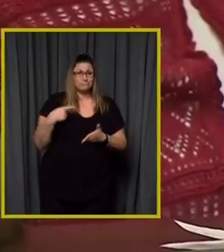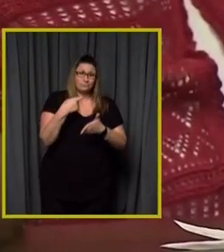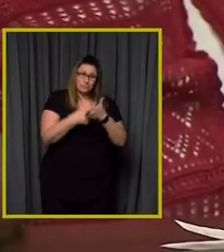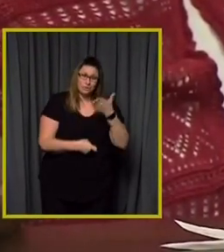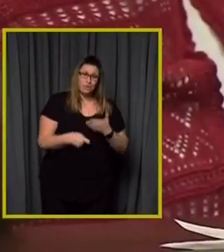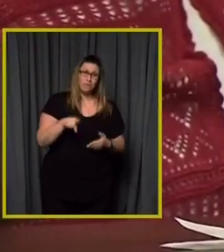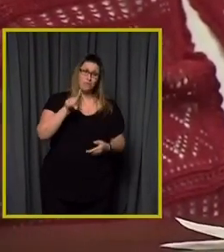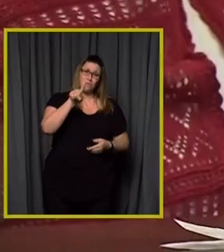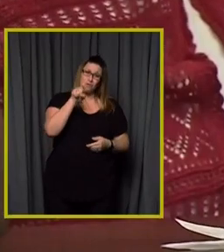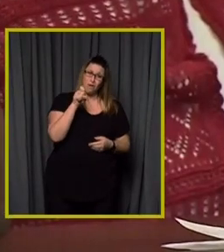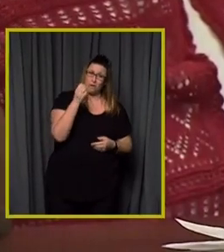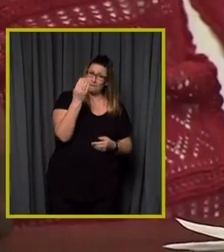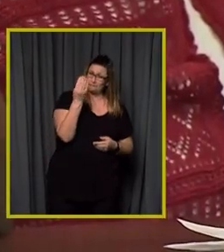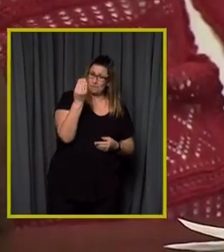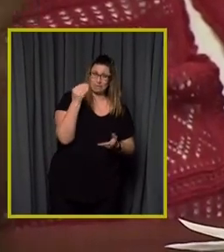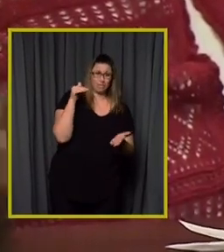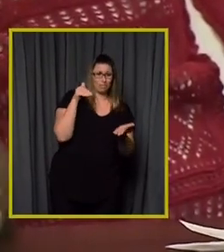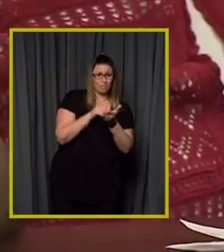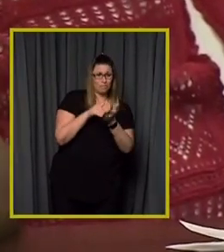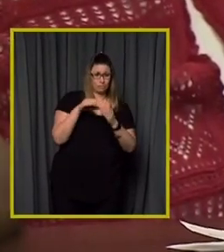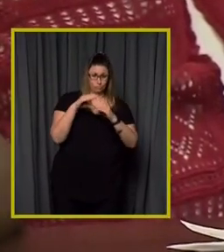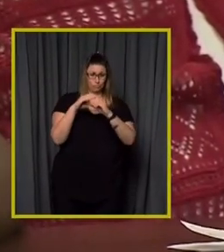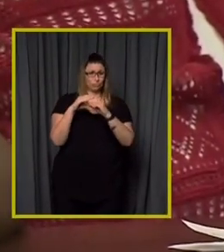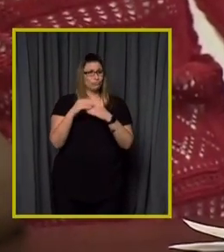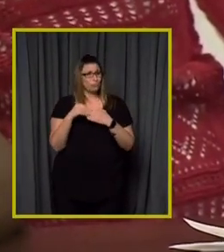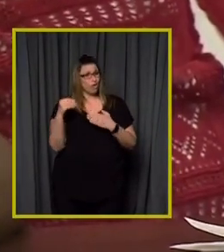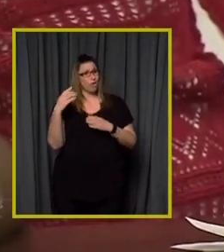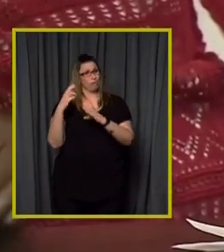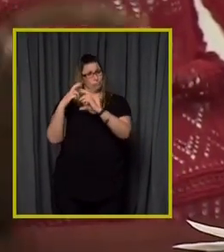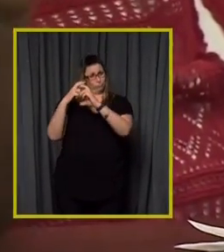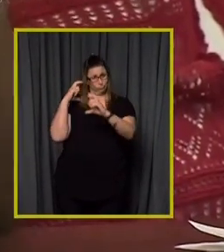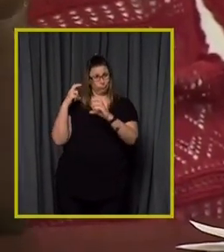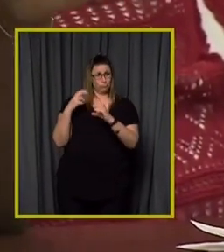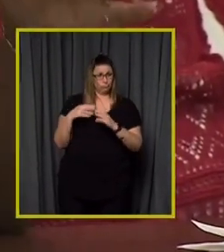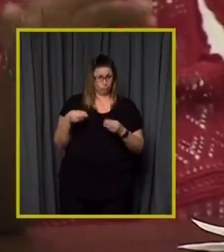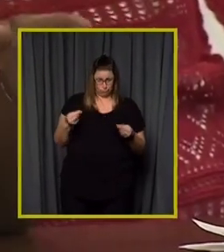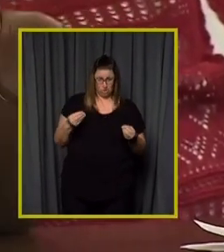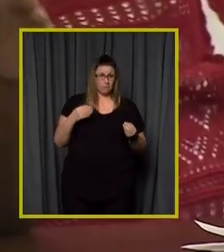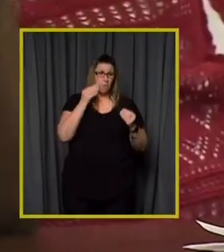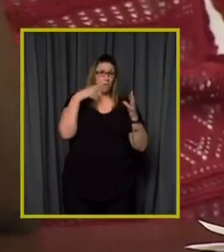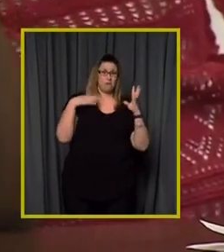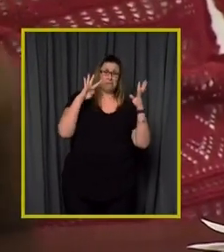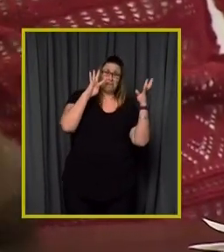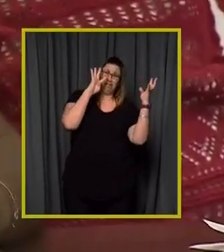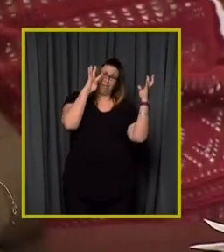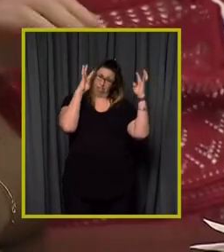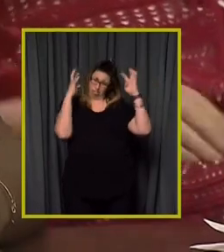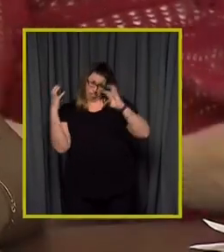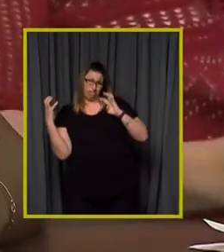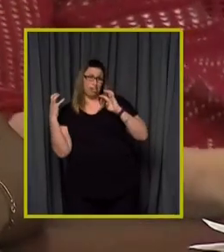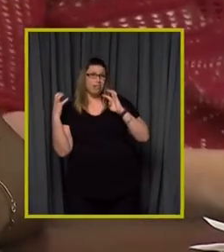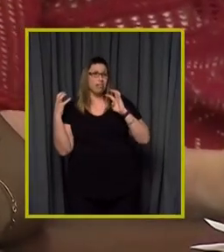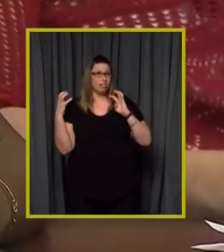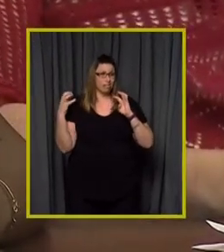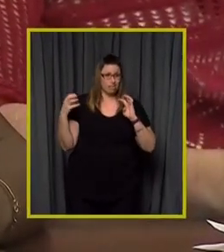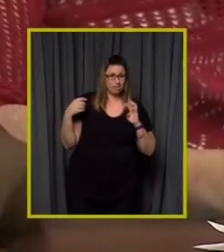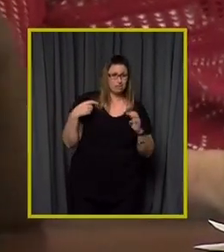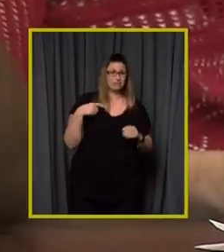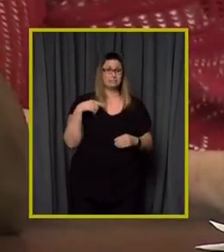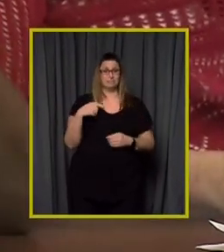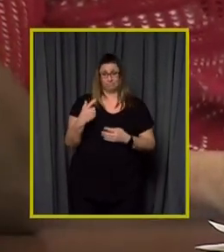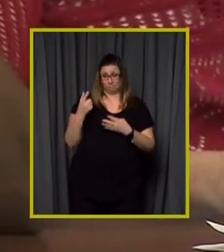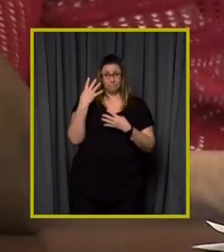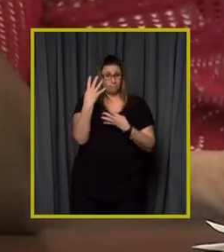$114,000 on a mobile home. They're falling apart. And then all animal coming in my house. Possum,